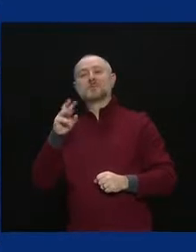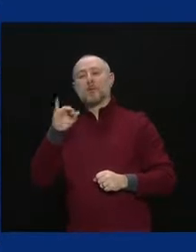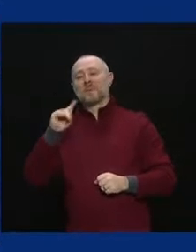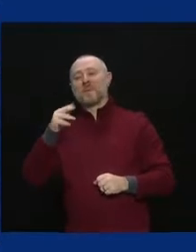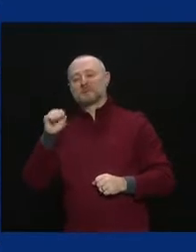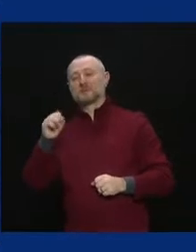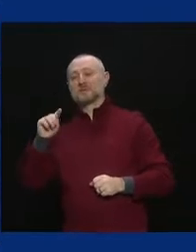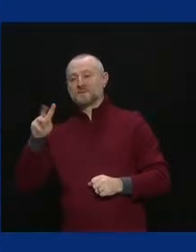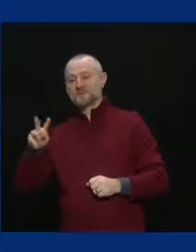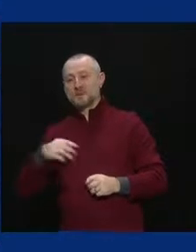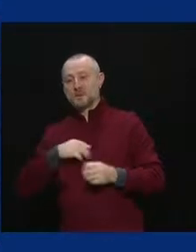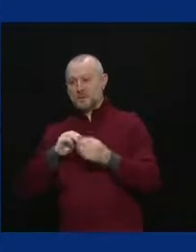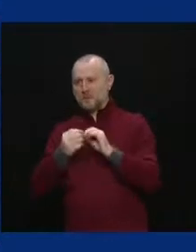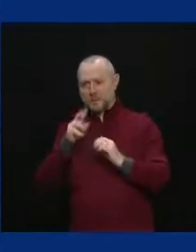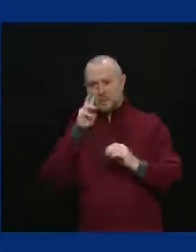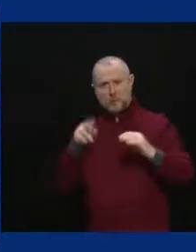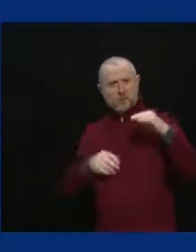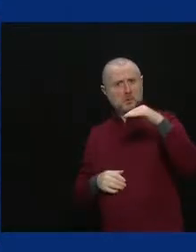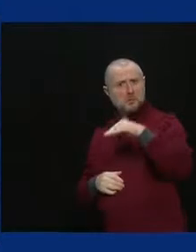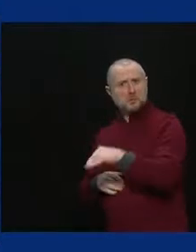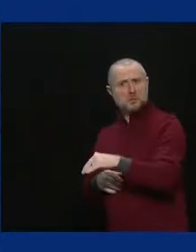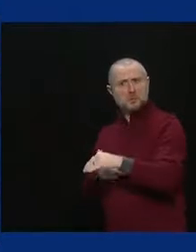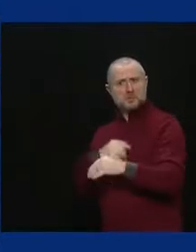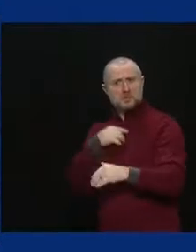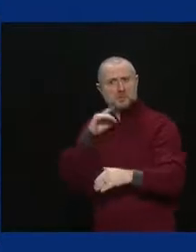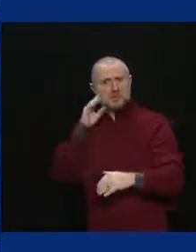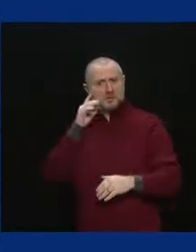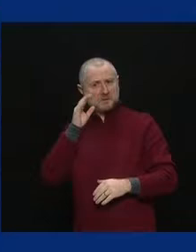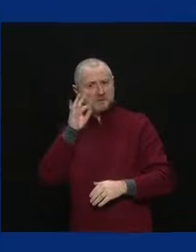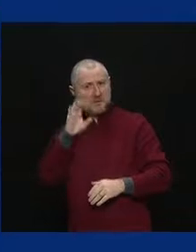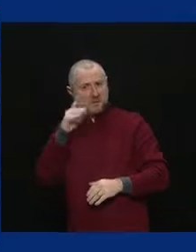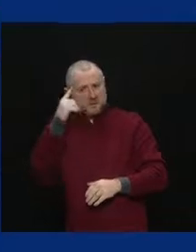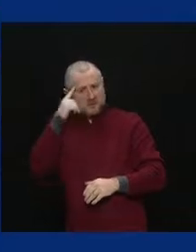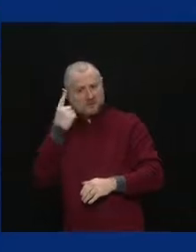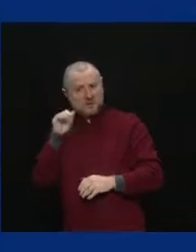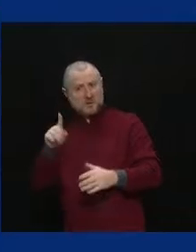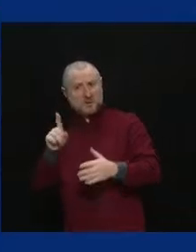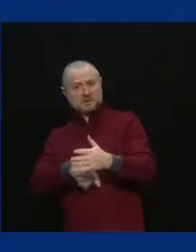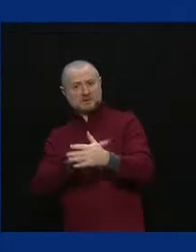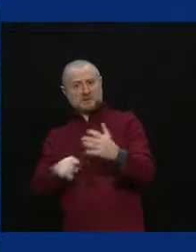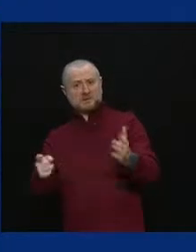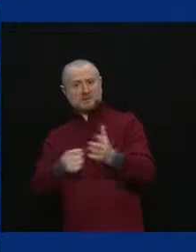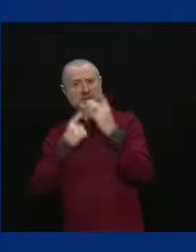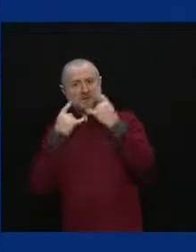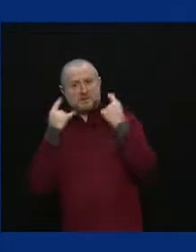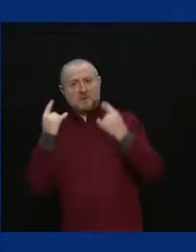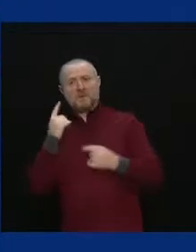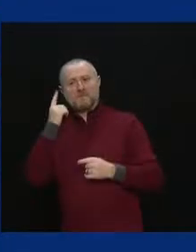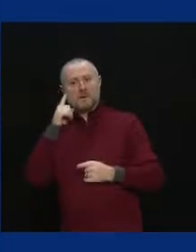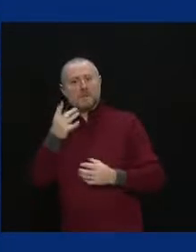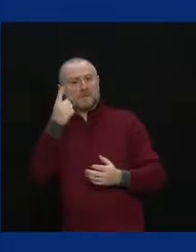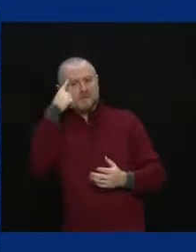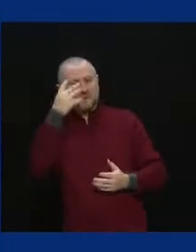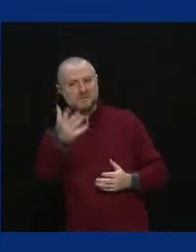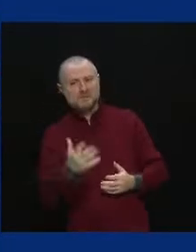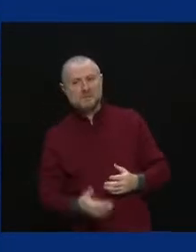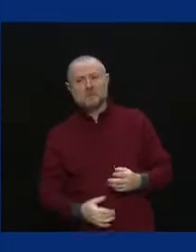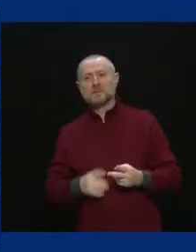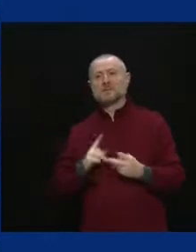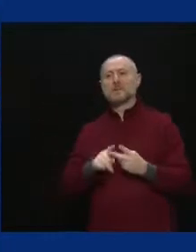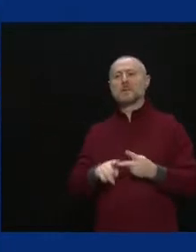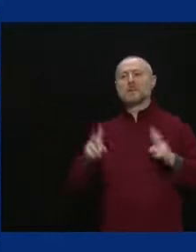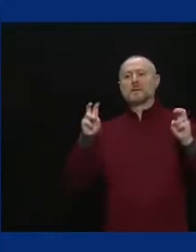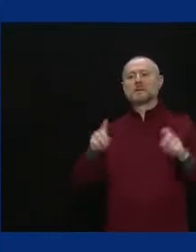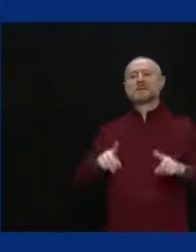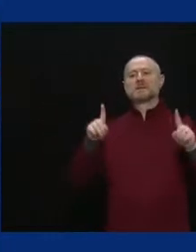think the February 1st indoor mask mandate, the vaccine requirement, what is your view on that now? And also test to stay. Have you